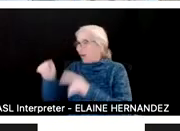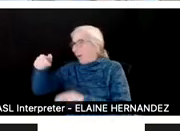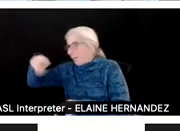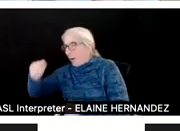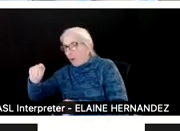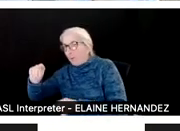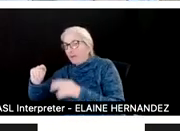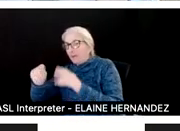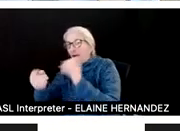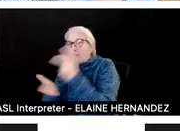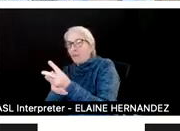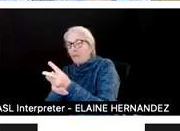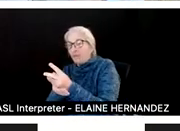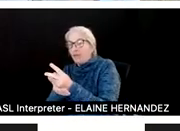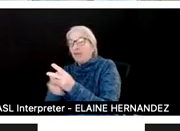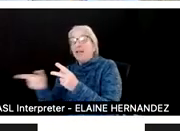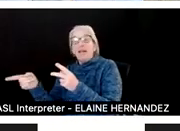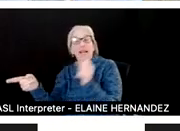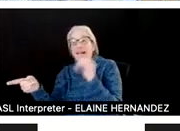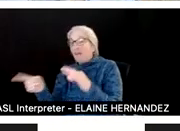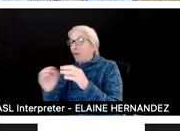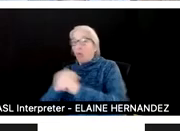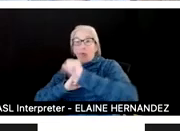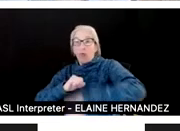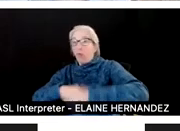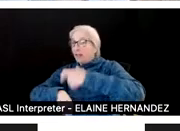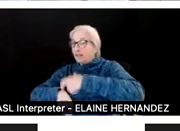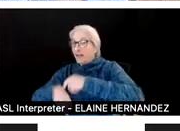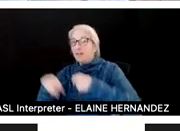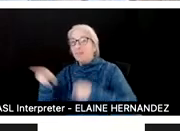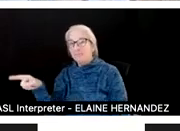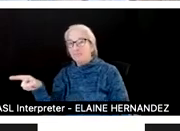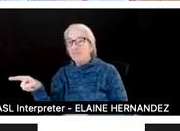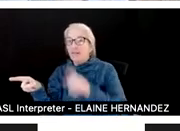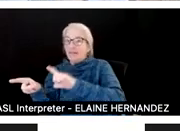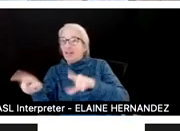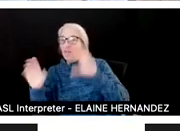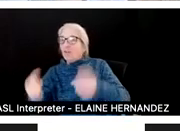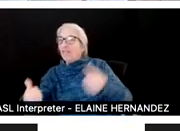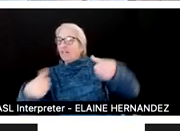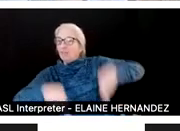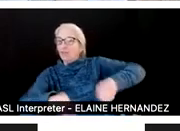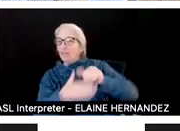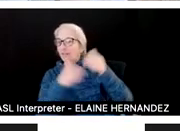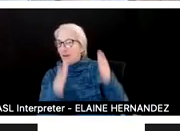that 15 days is dependent on when that request for approval is made.